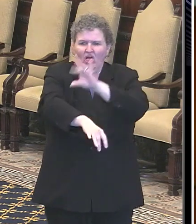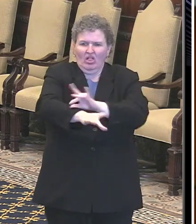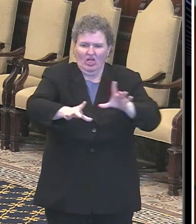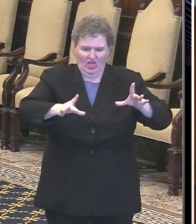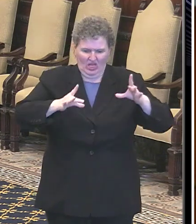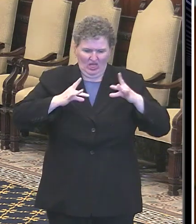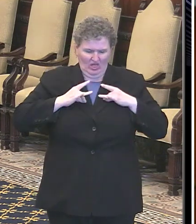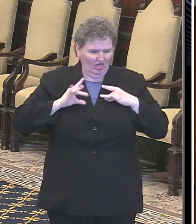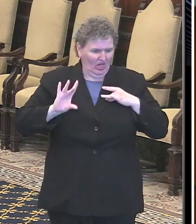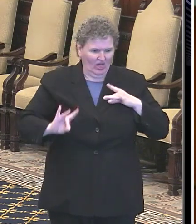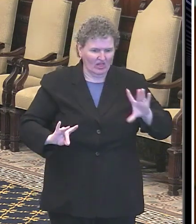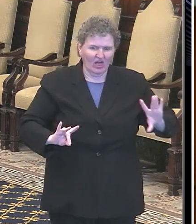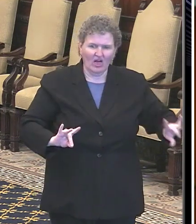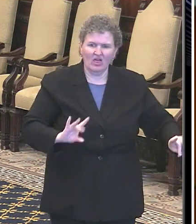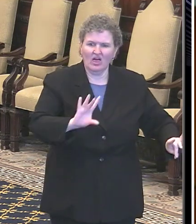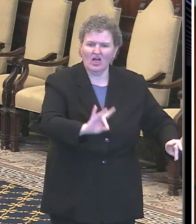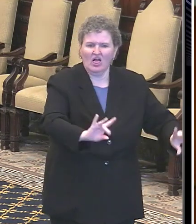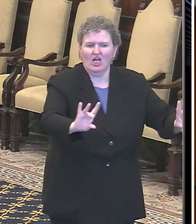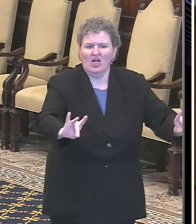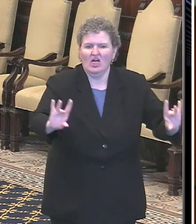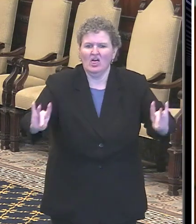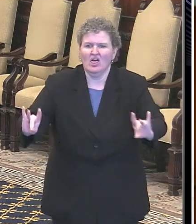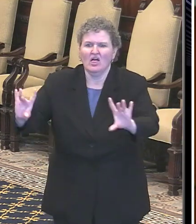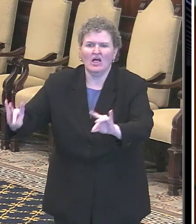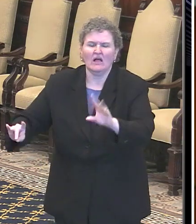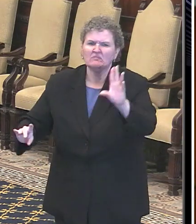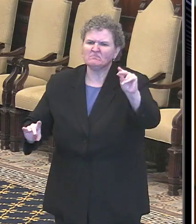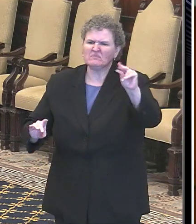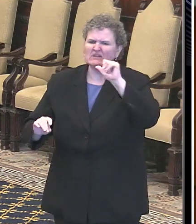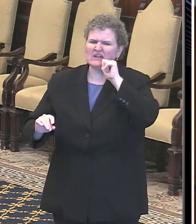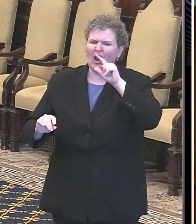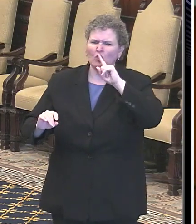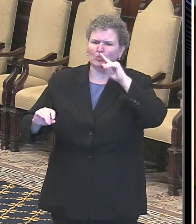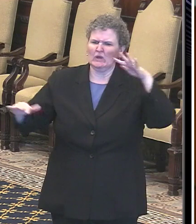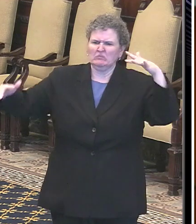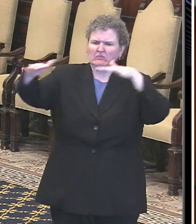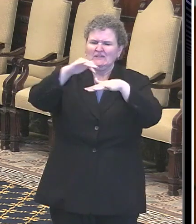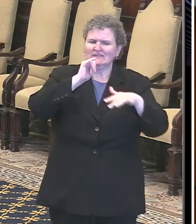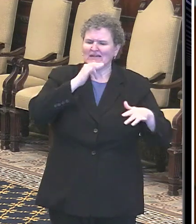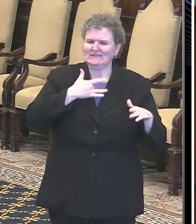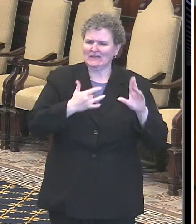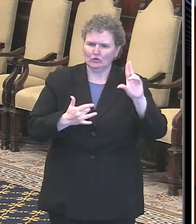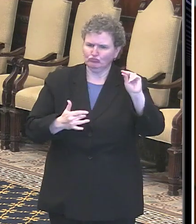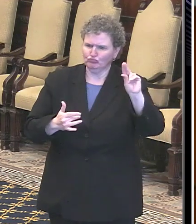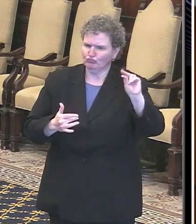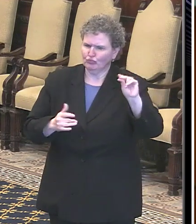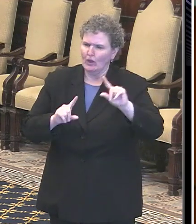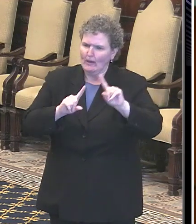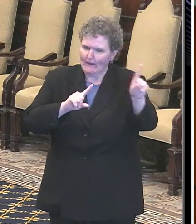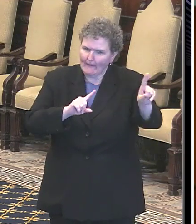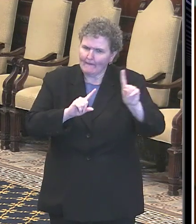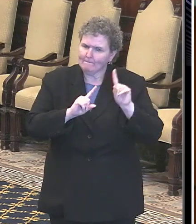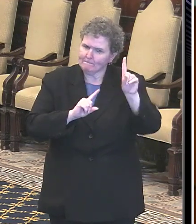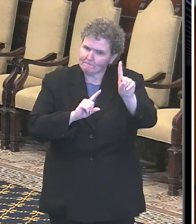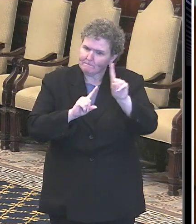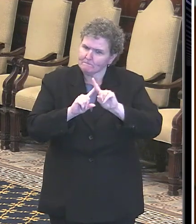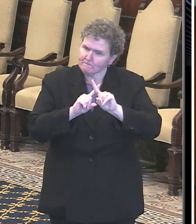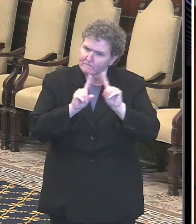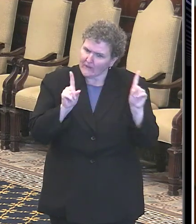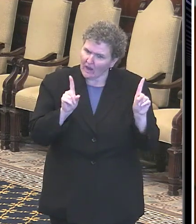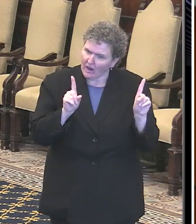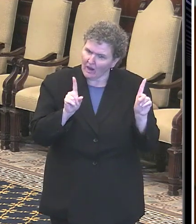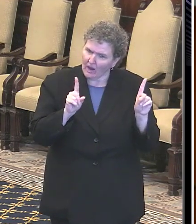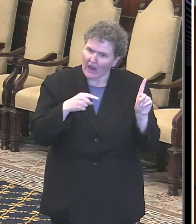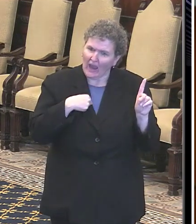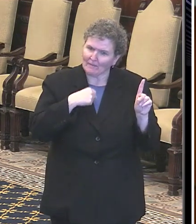where the exposure rather than lingering in the air. Right now, we're not, with the exception of essential businesses, we're not encouraging businesses to be